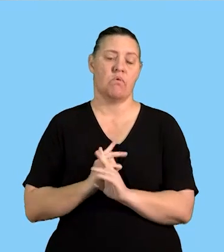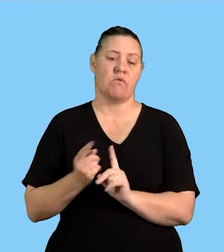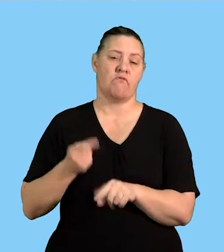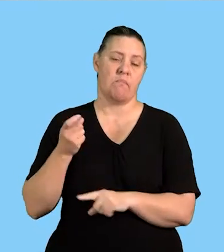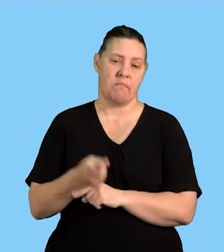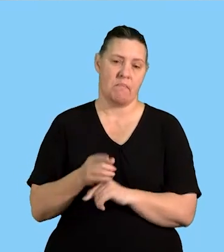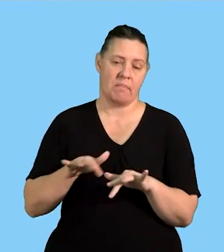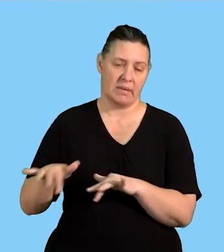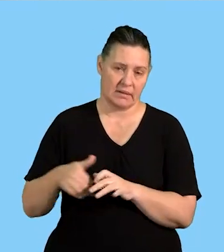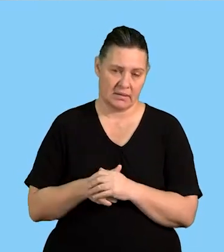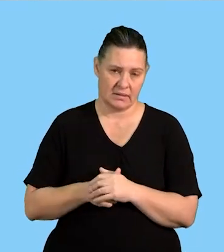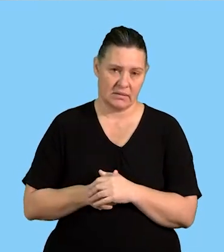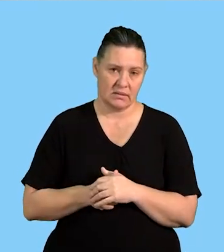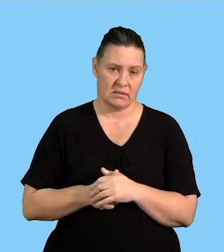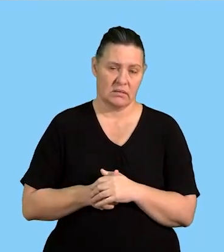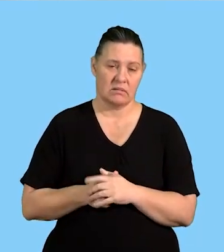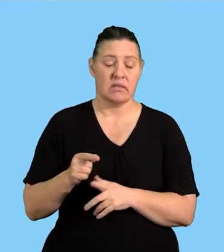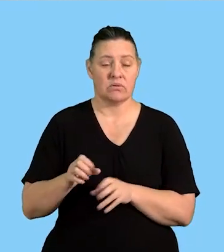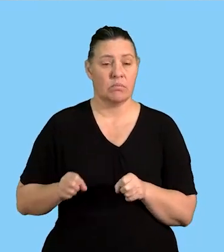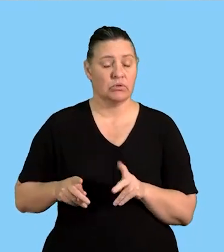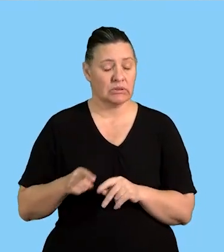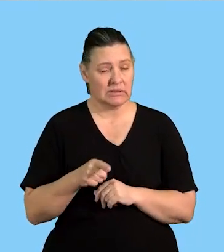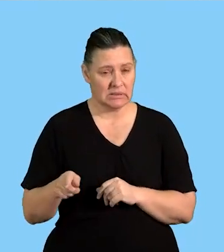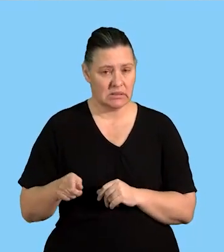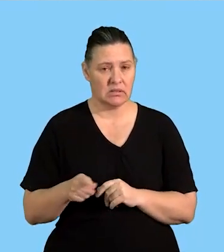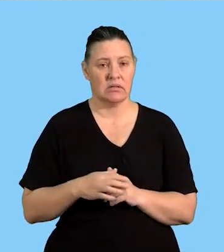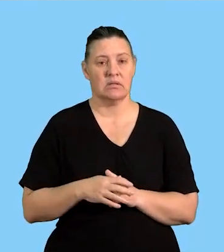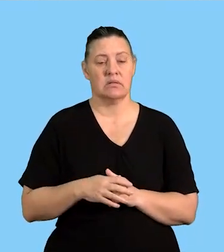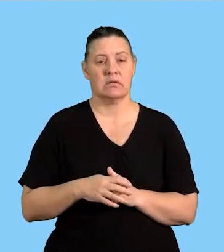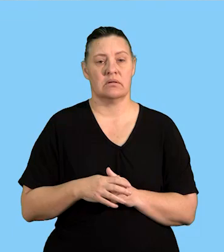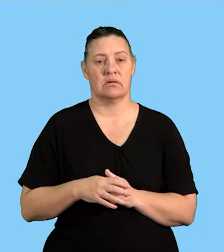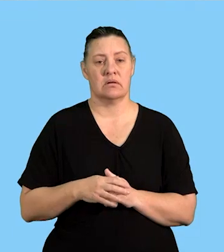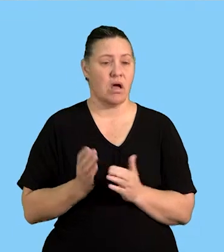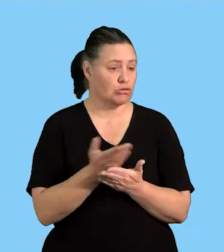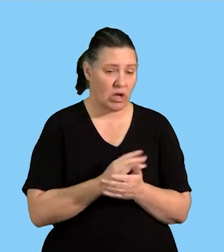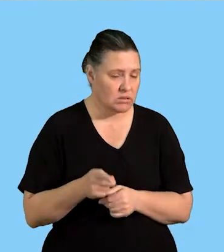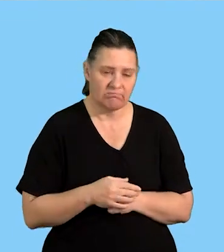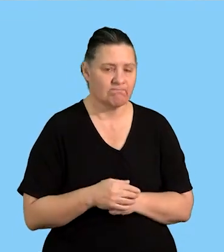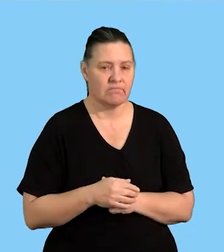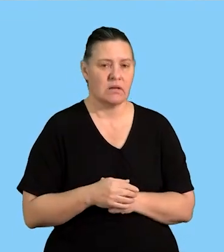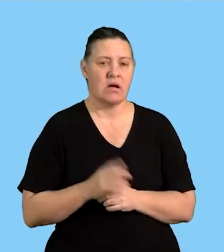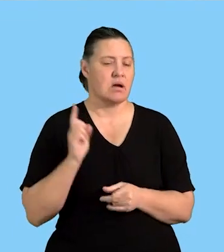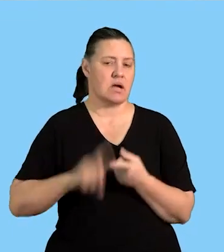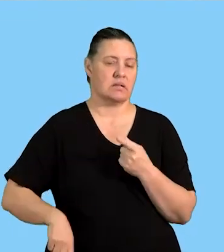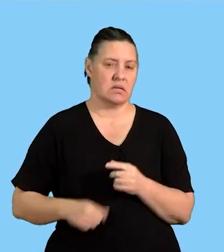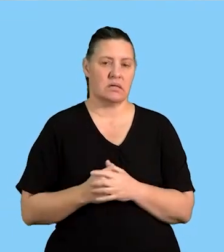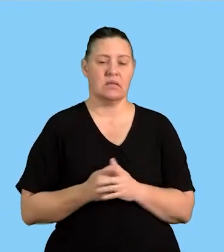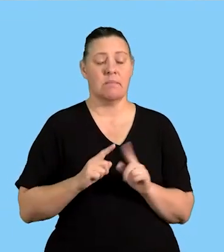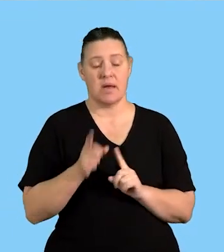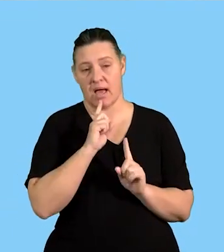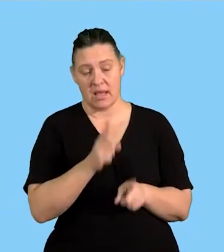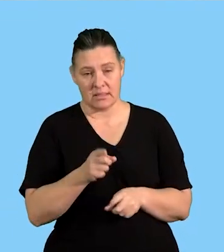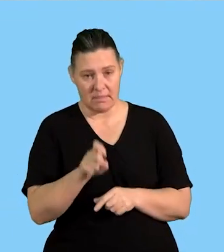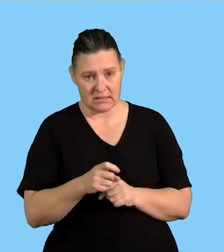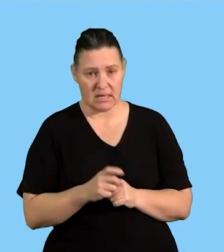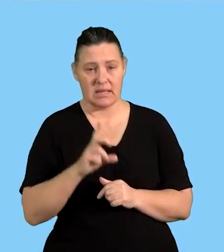from the public. And that investment opportunity would it be shares? No, it can't be shares. But the answer should